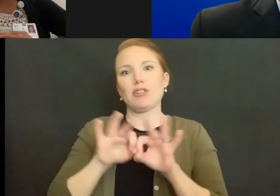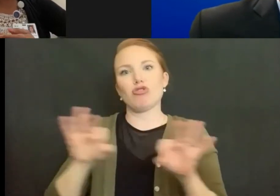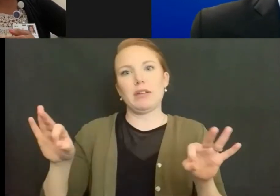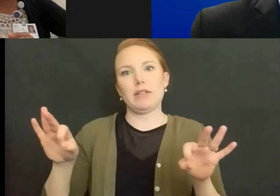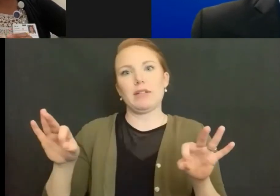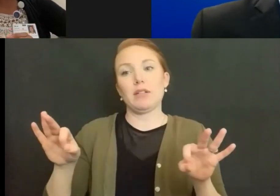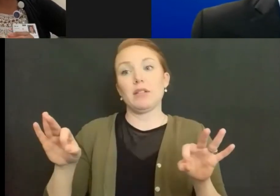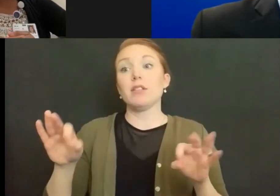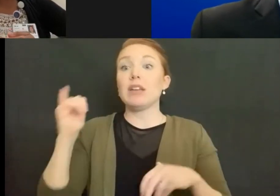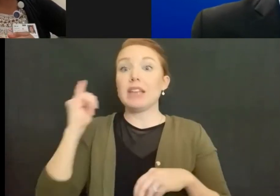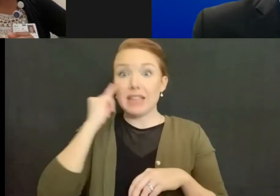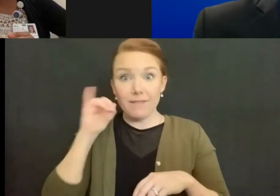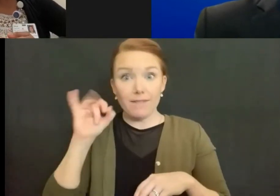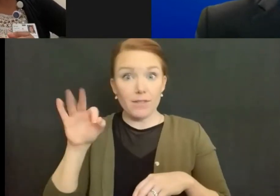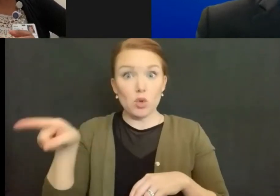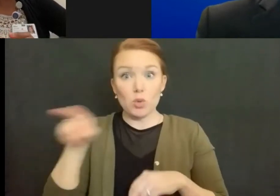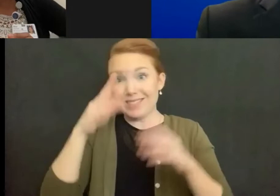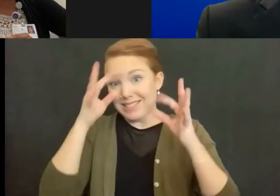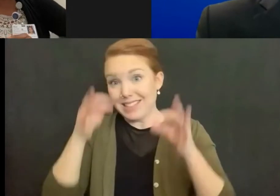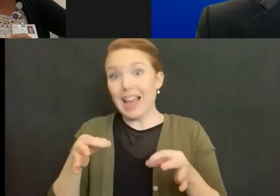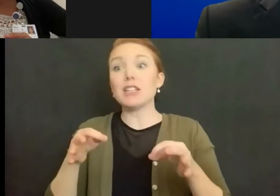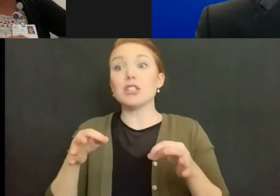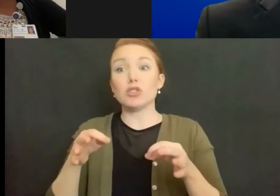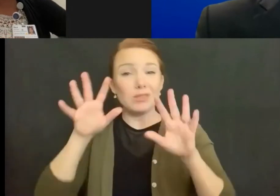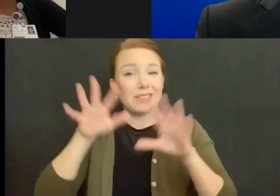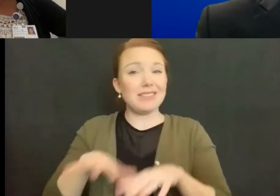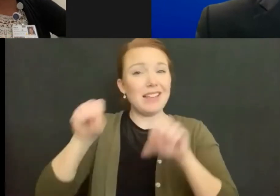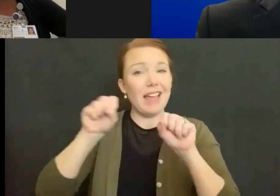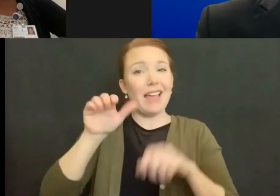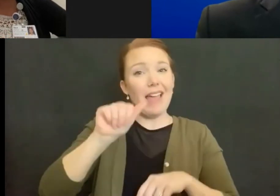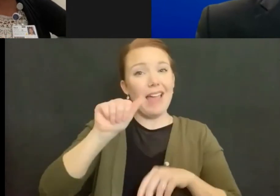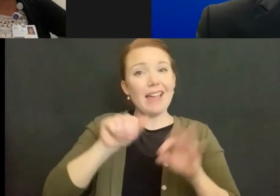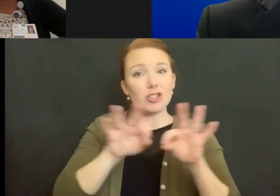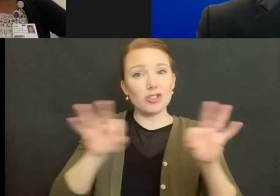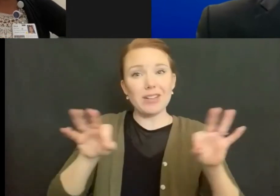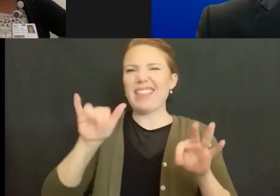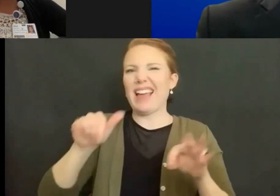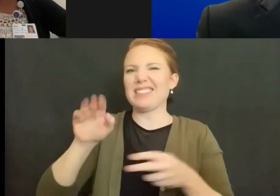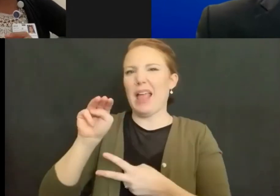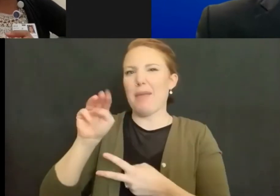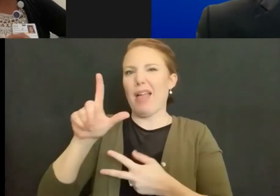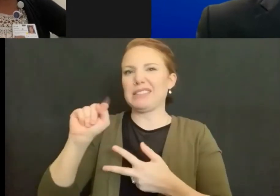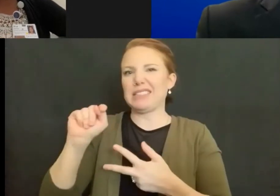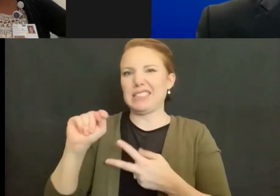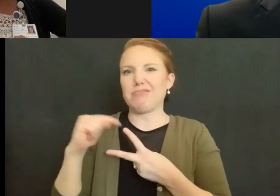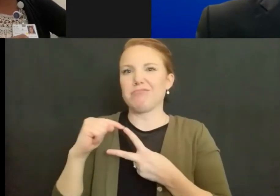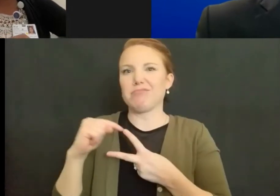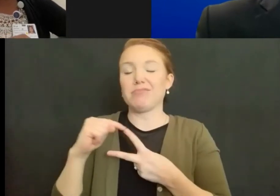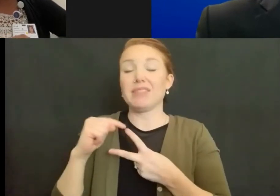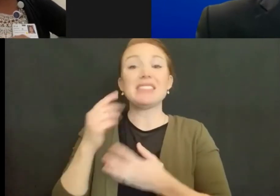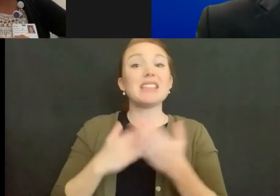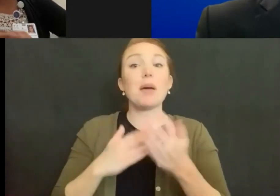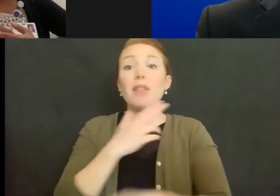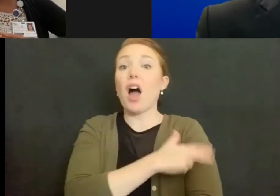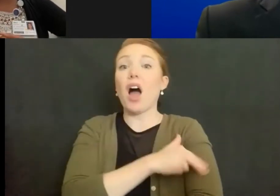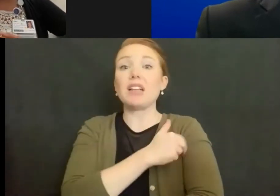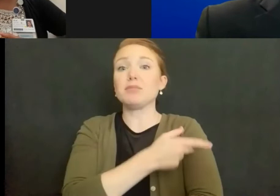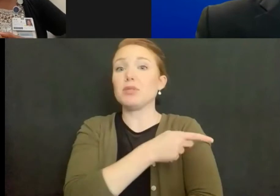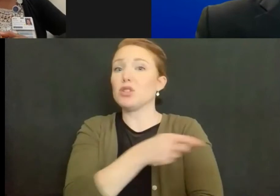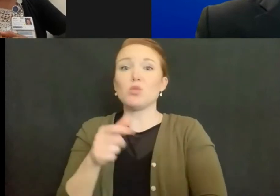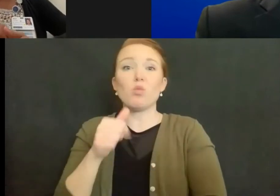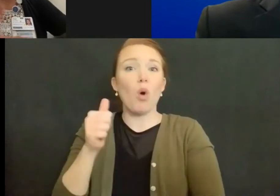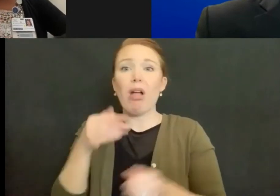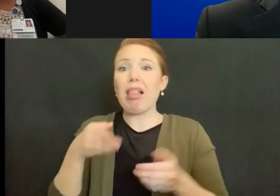you decided to do the associate degree, which is MLT, some of the hospital don't allow. I mean,